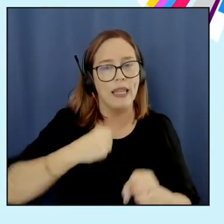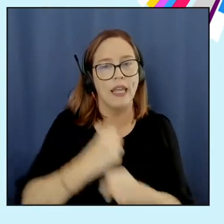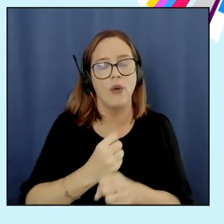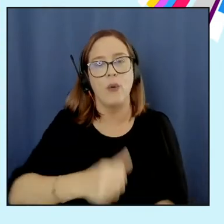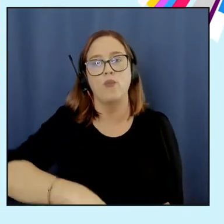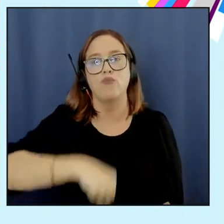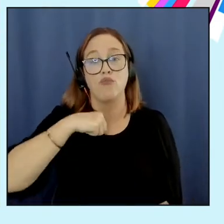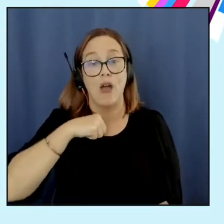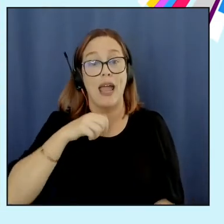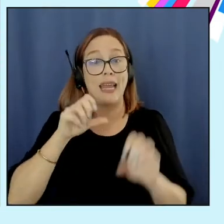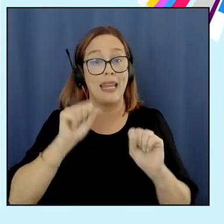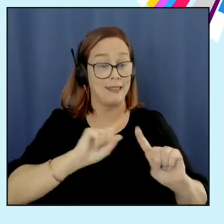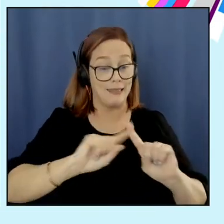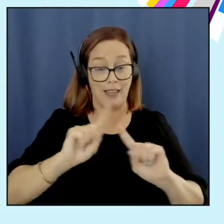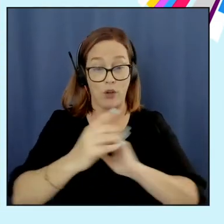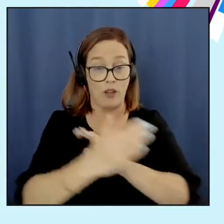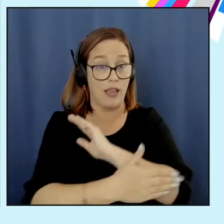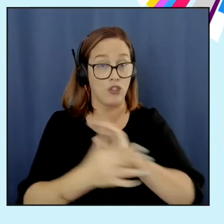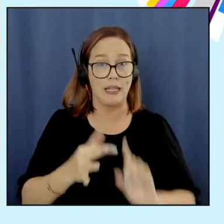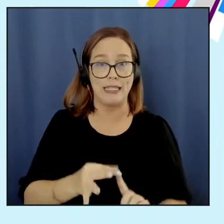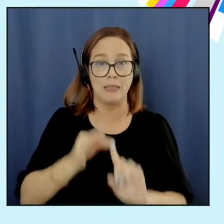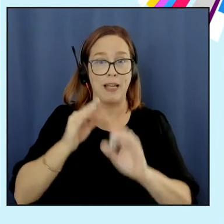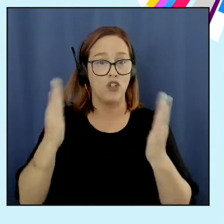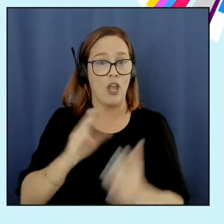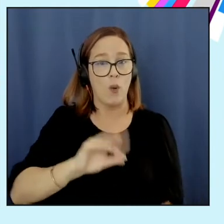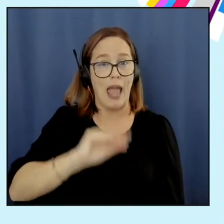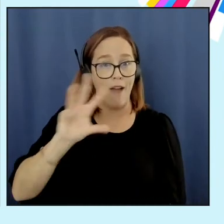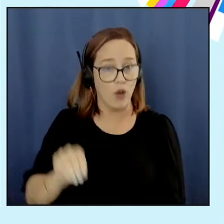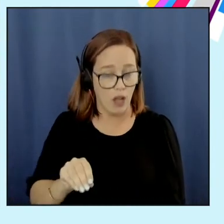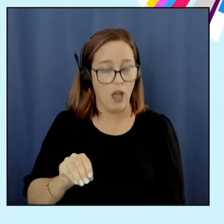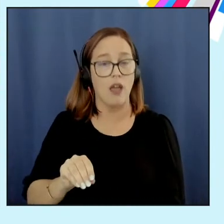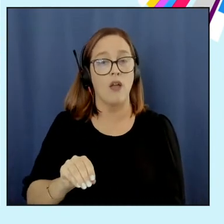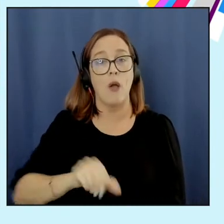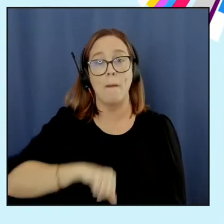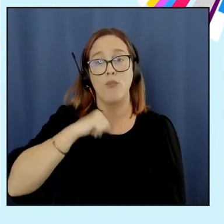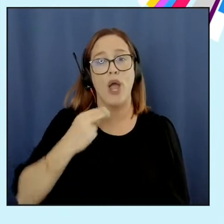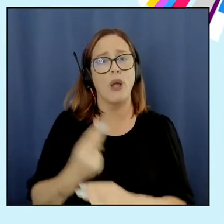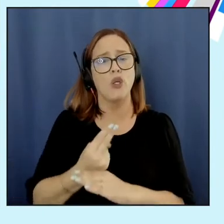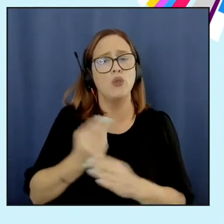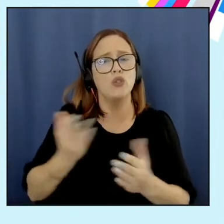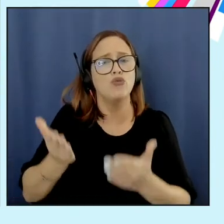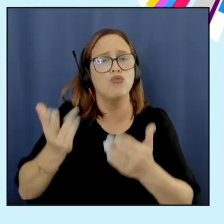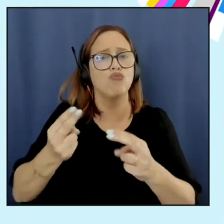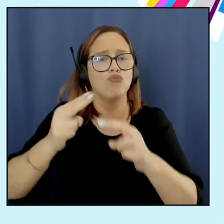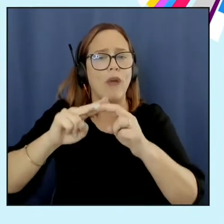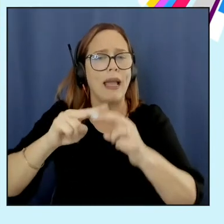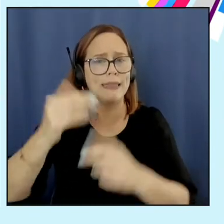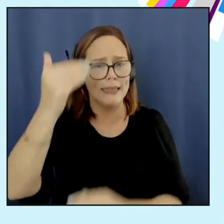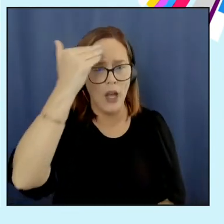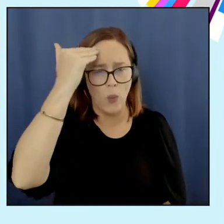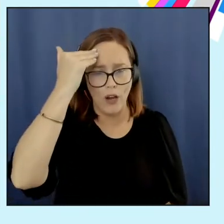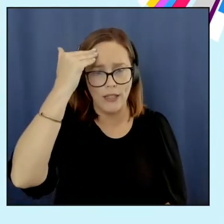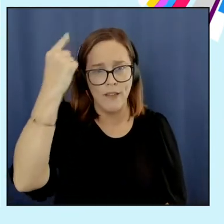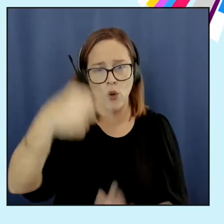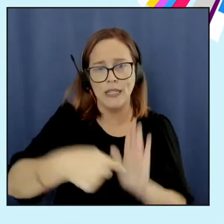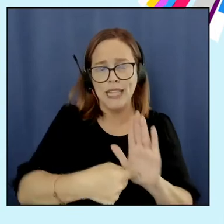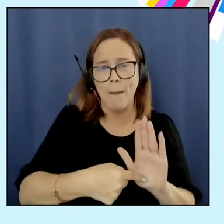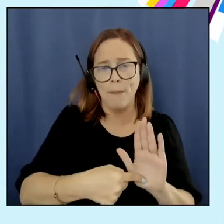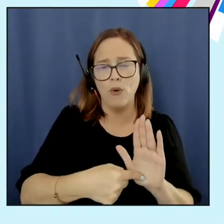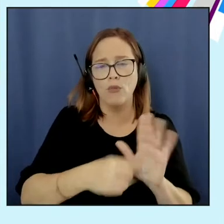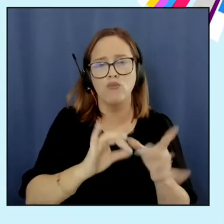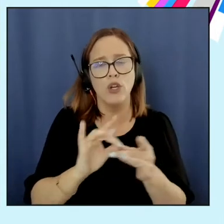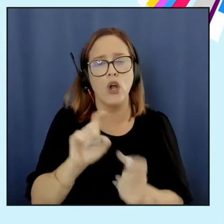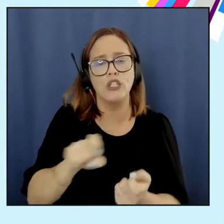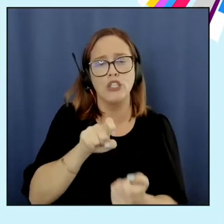our different countries, especially here in Africa, Pride has been used to raise awareness, for example, about certain challenges and violations